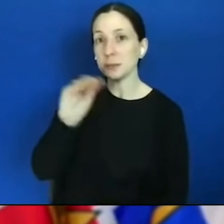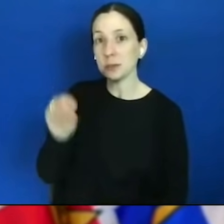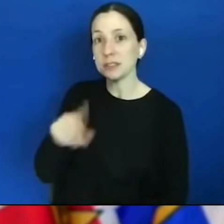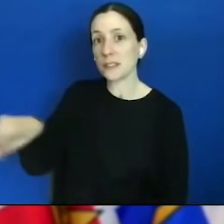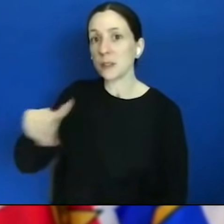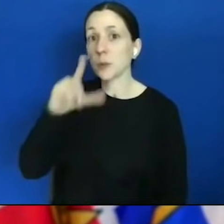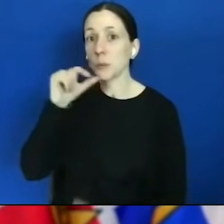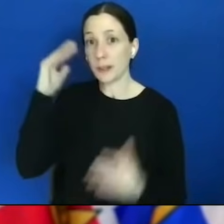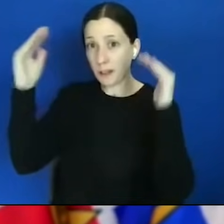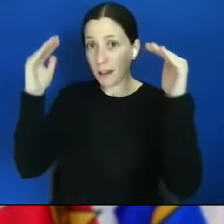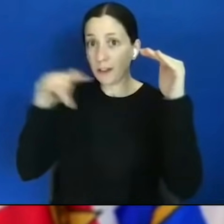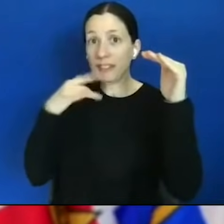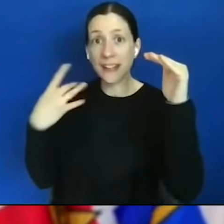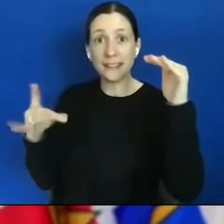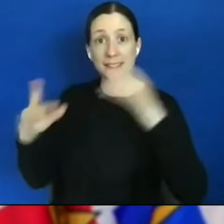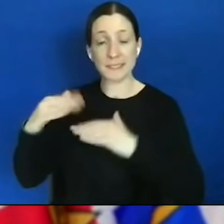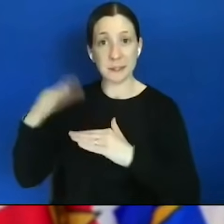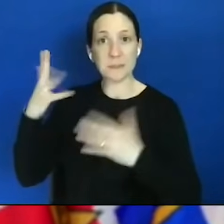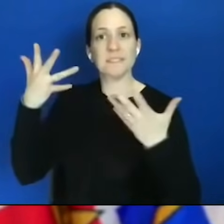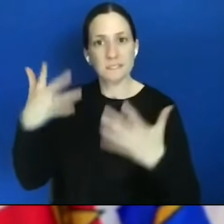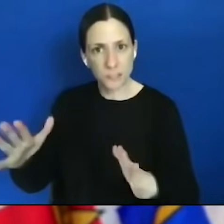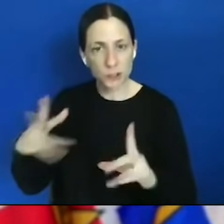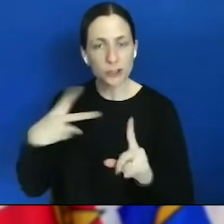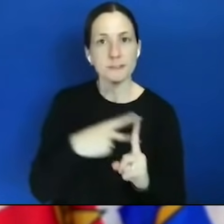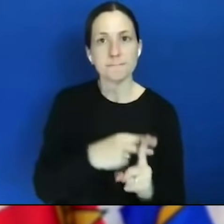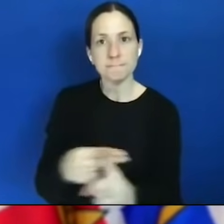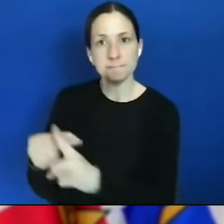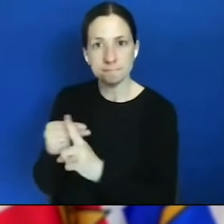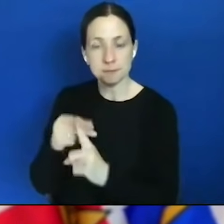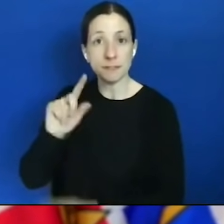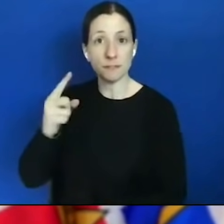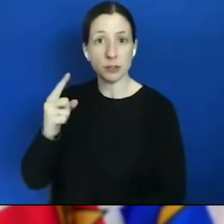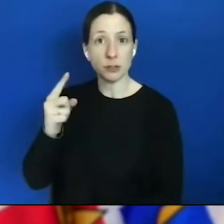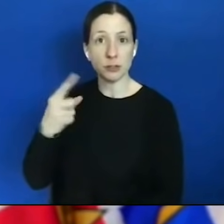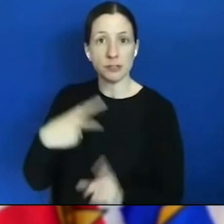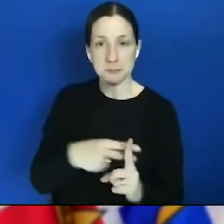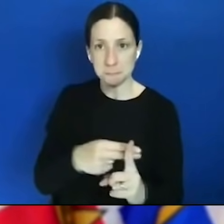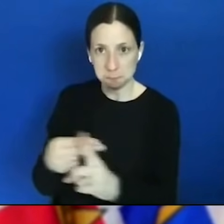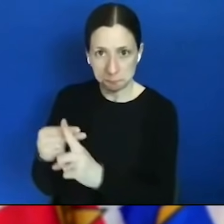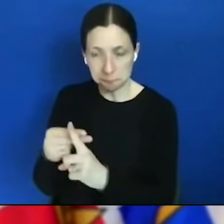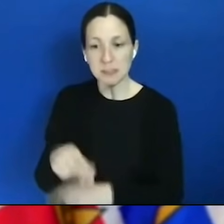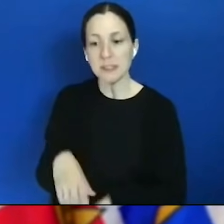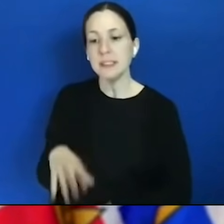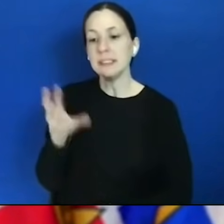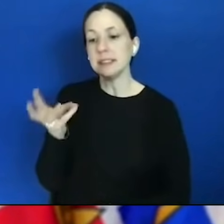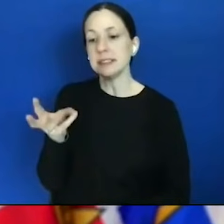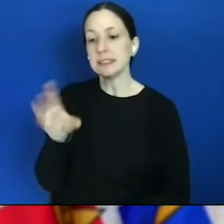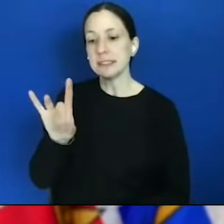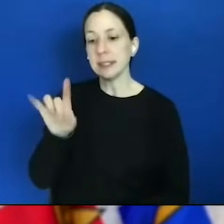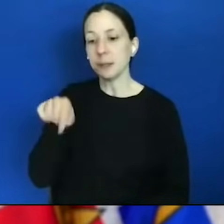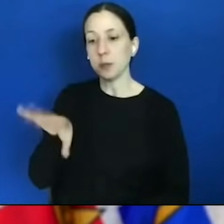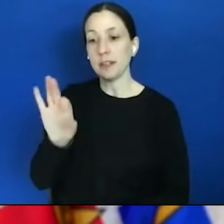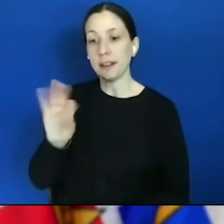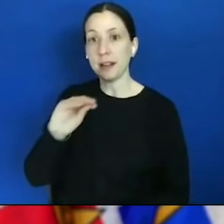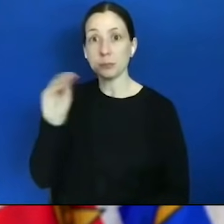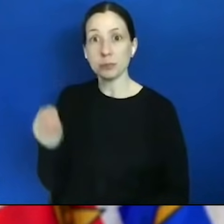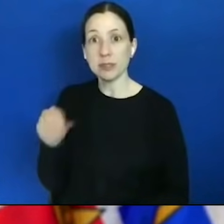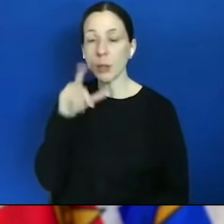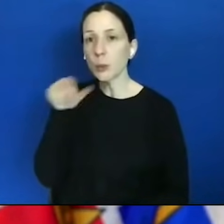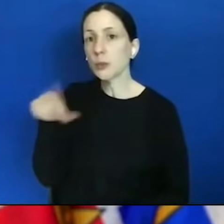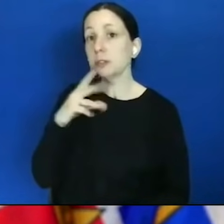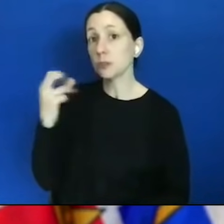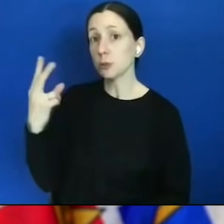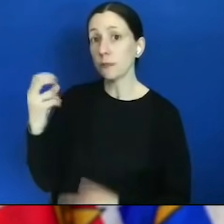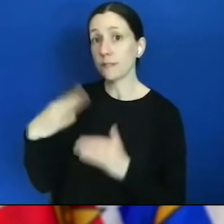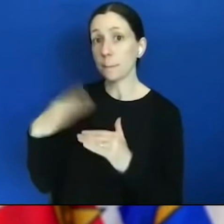71.8% of all adults over 18 in BC have been immunized with one dose of vaccine, and 68.9% of